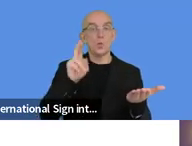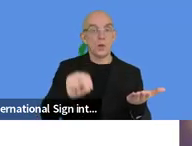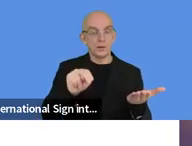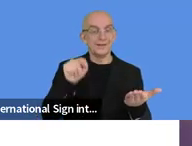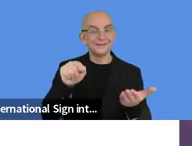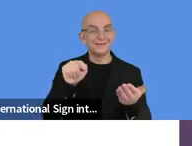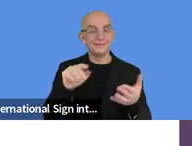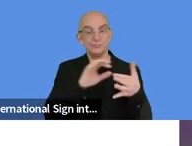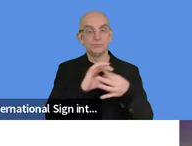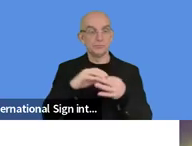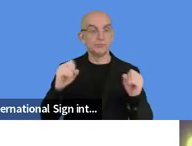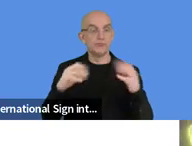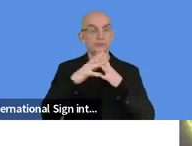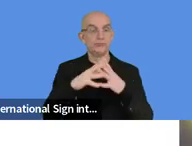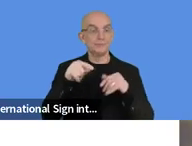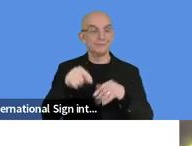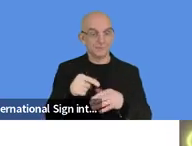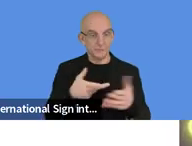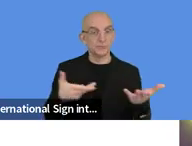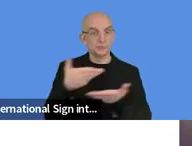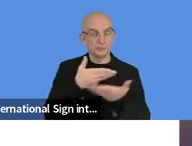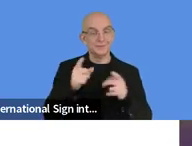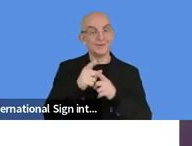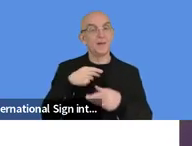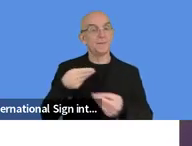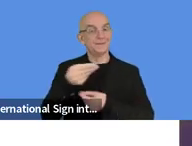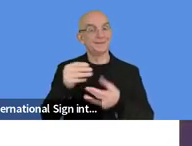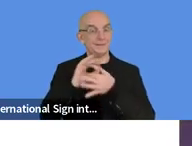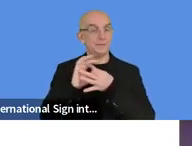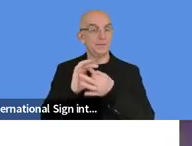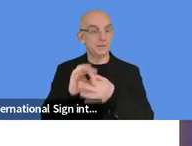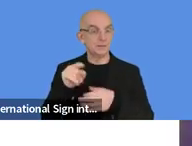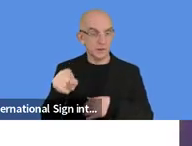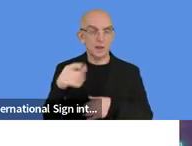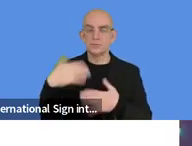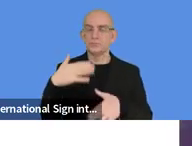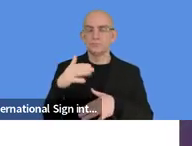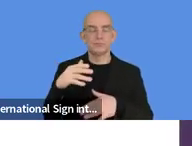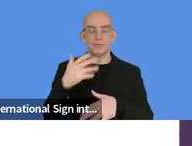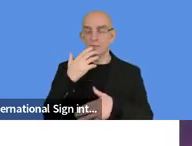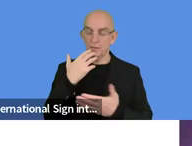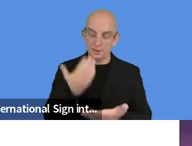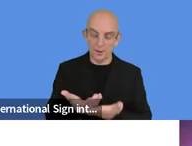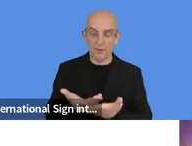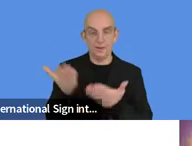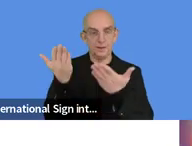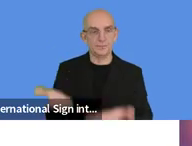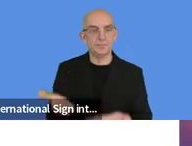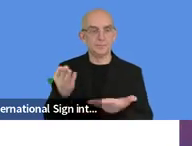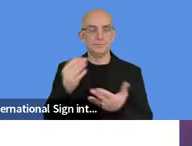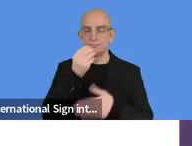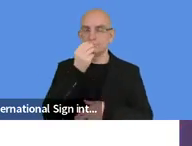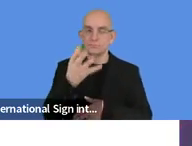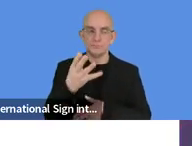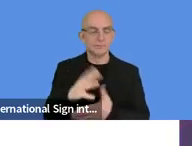think a lot of us get that disability innovations are really, really powerful opportunities to create change, but also opportunities